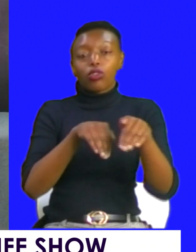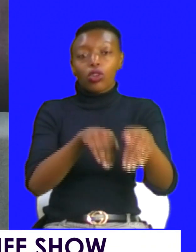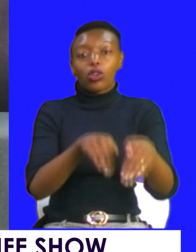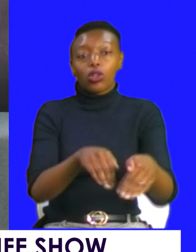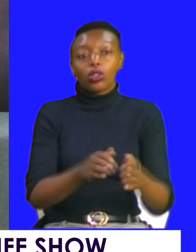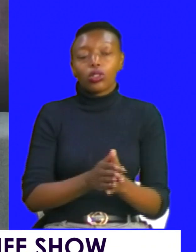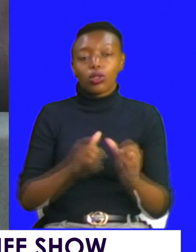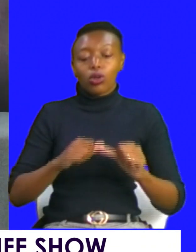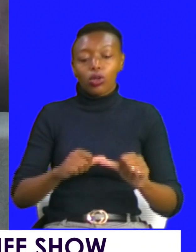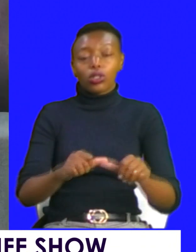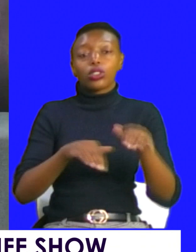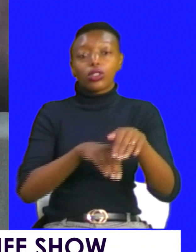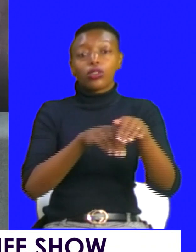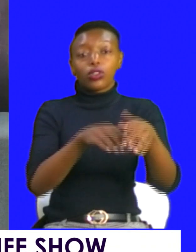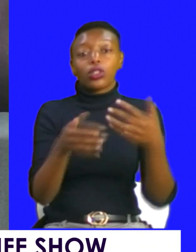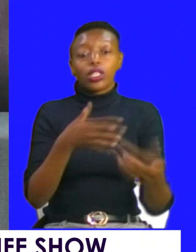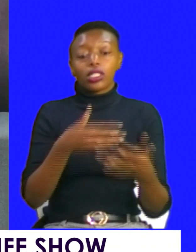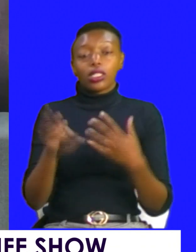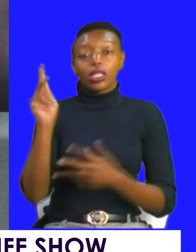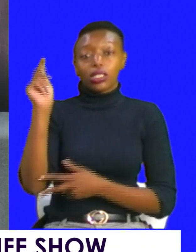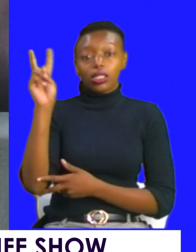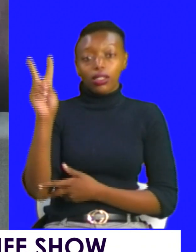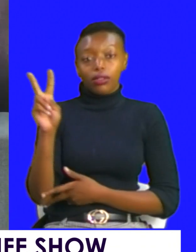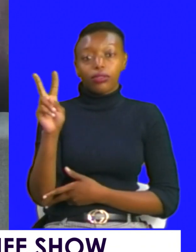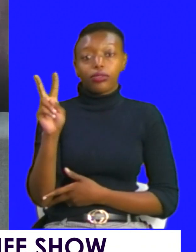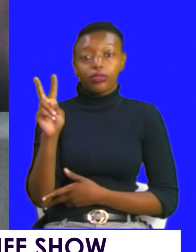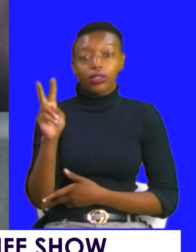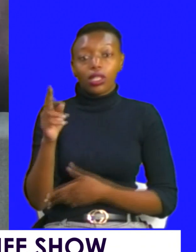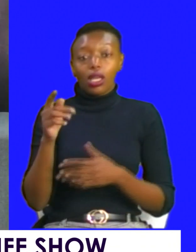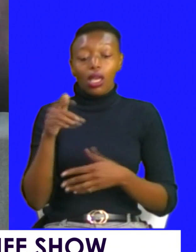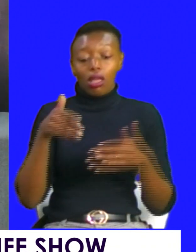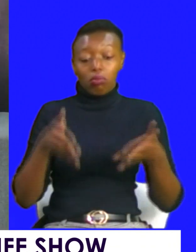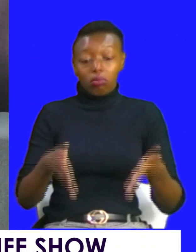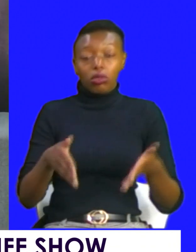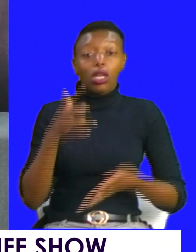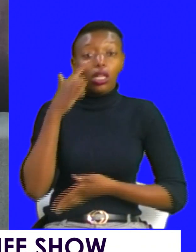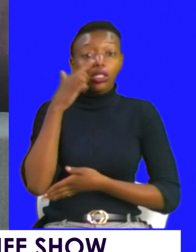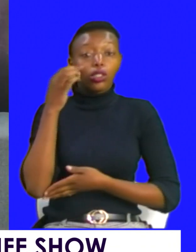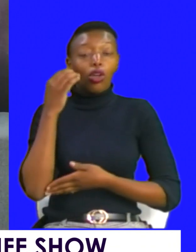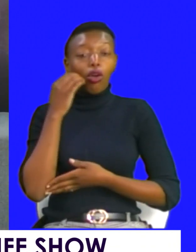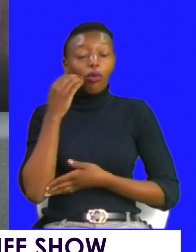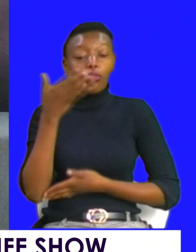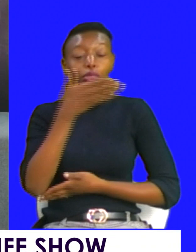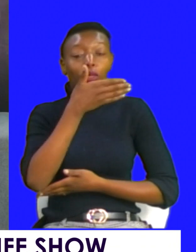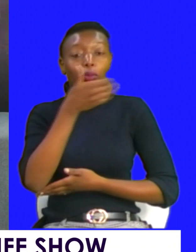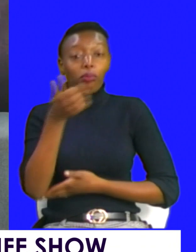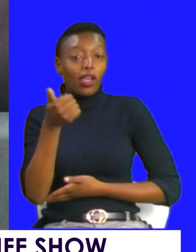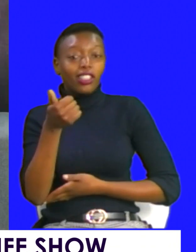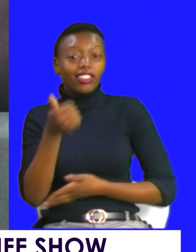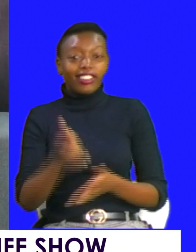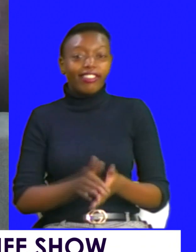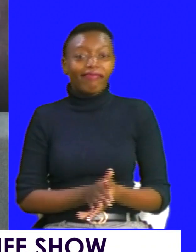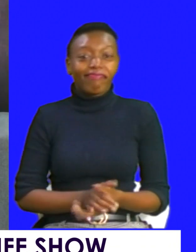at Science TV. Science TV. This is the home of the excellent Japheth. Yeah, sure.